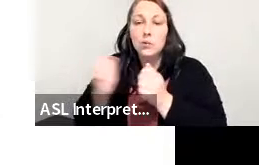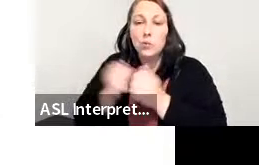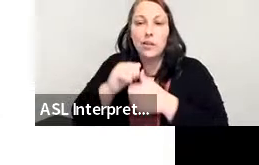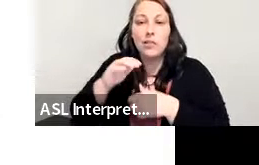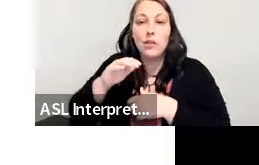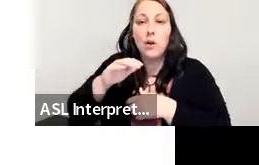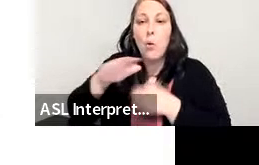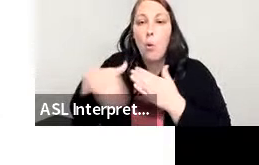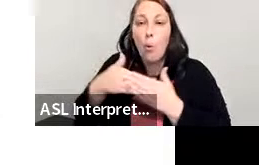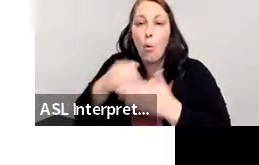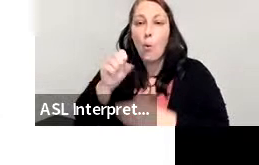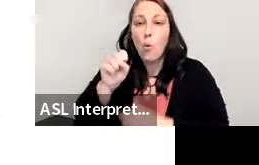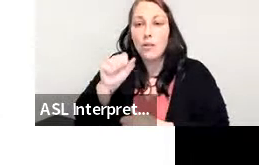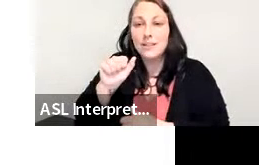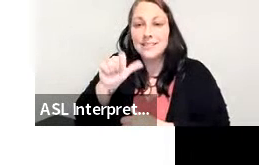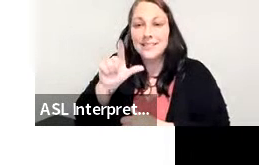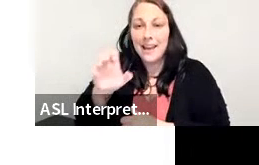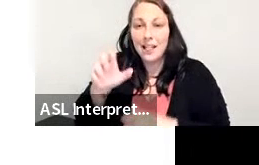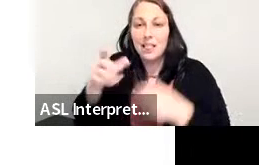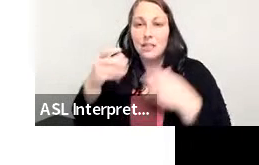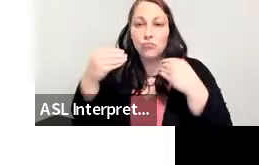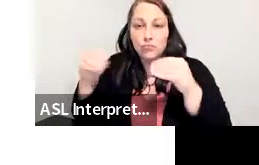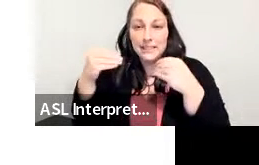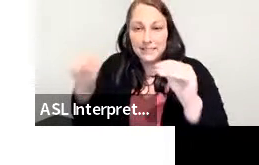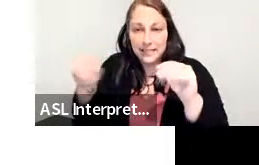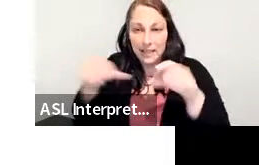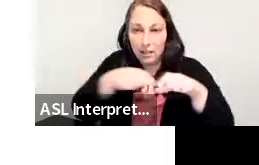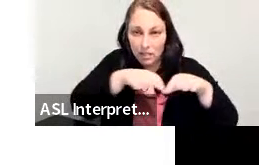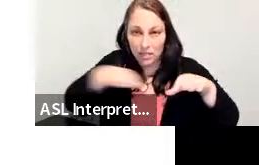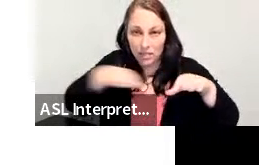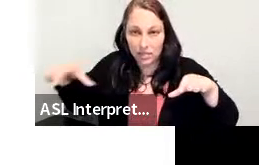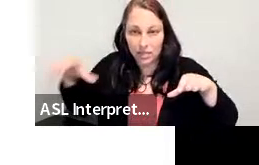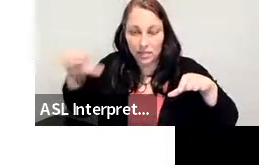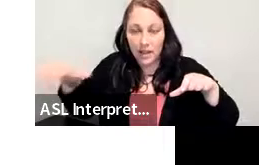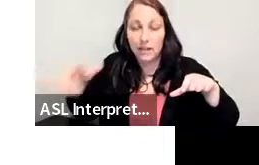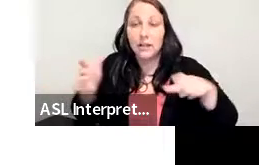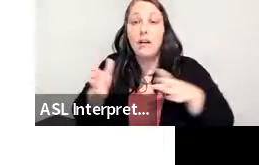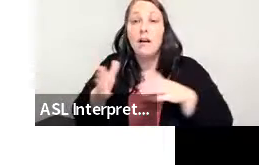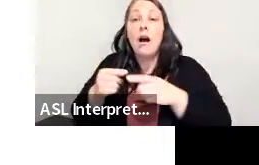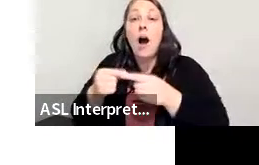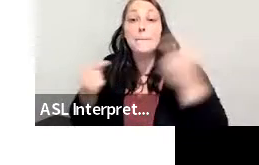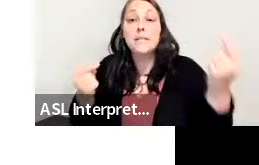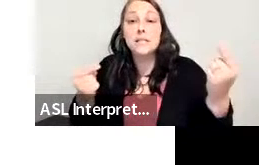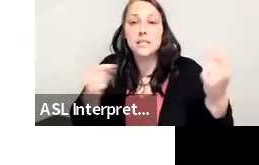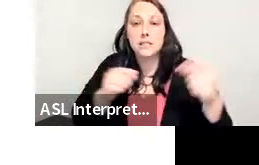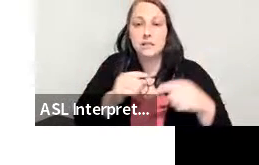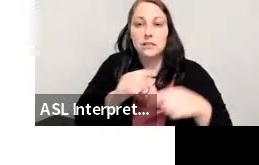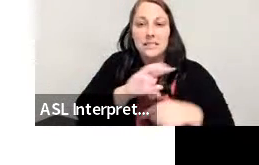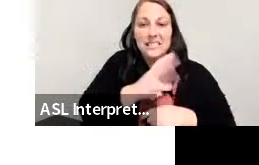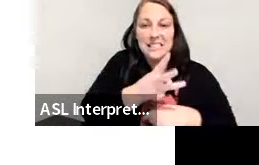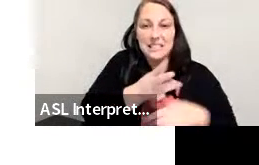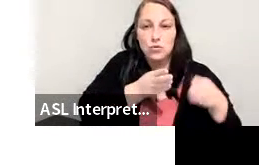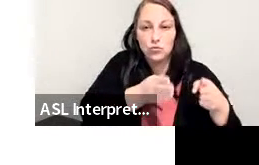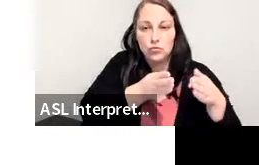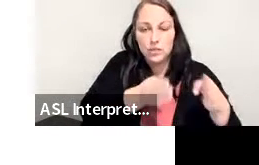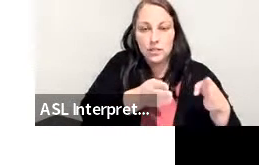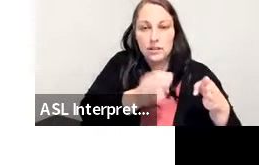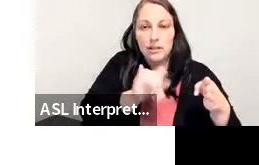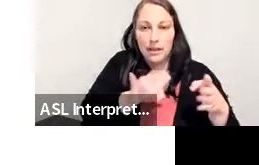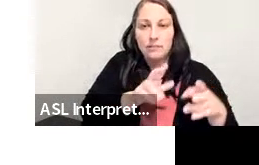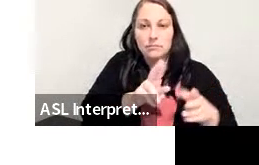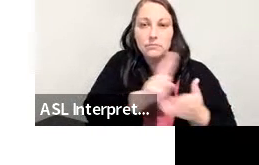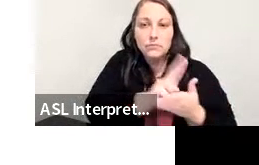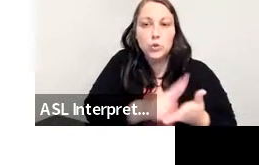historic wholesale retail spine. And then on the opposite side on 6th Street, we have the sort of campus of